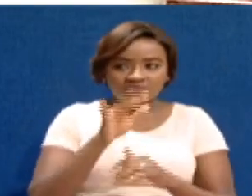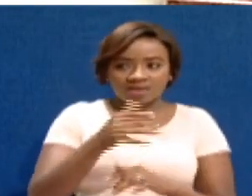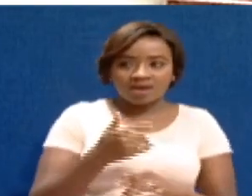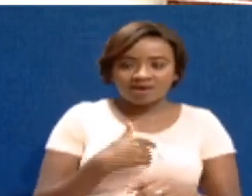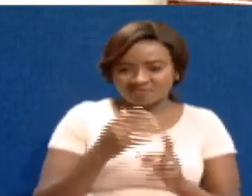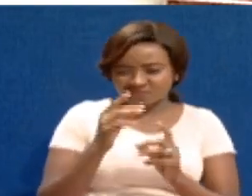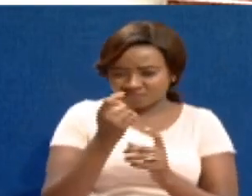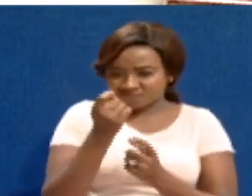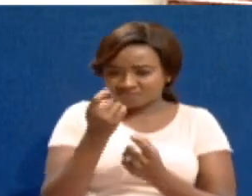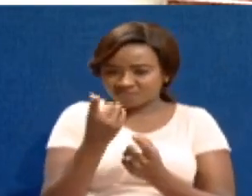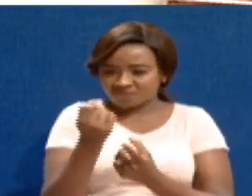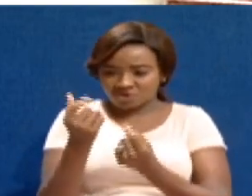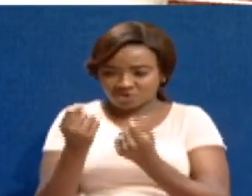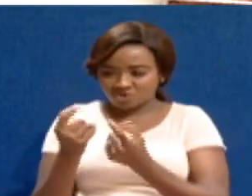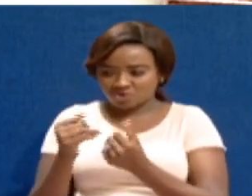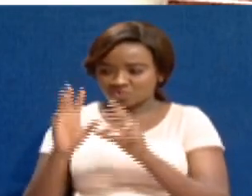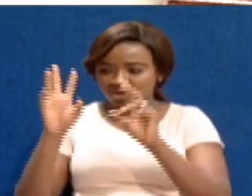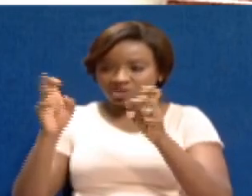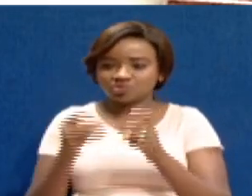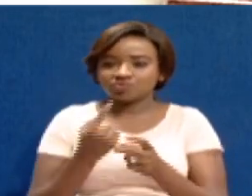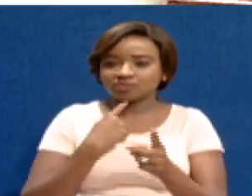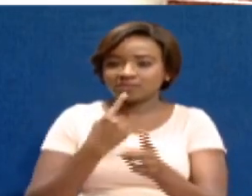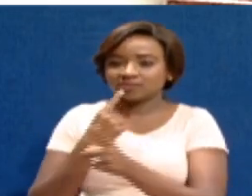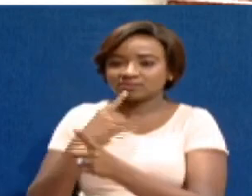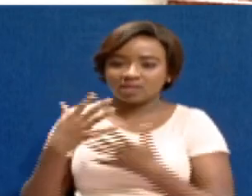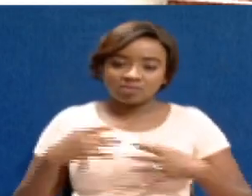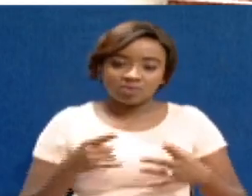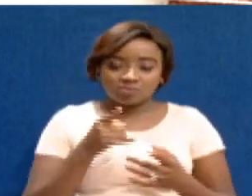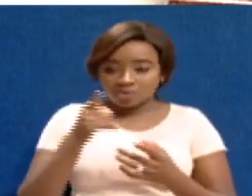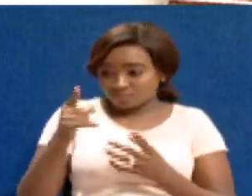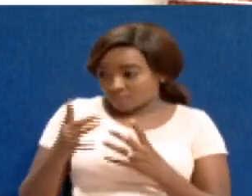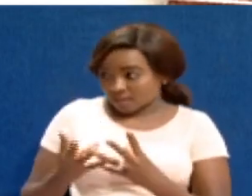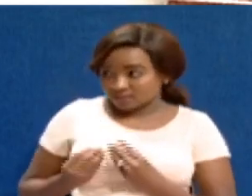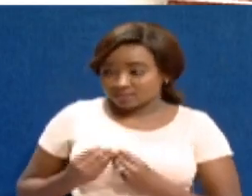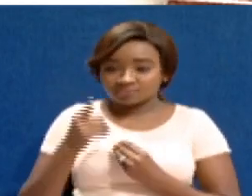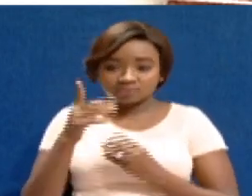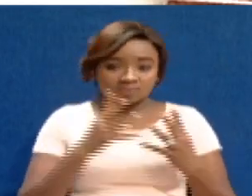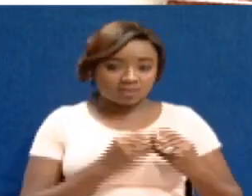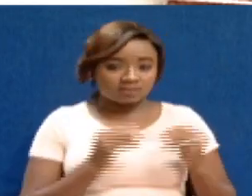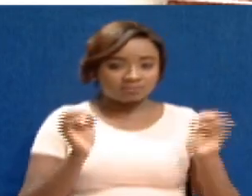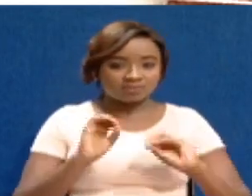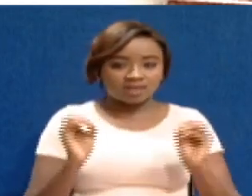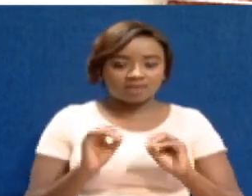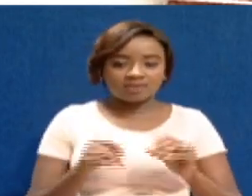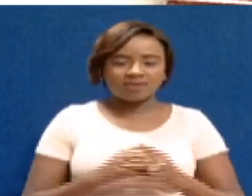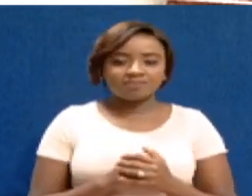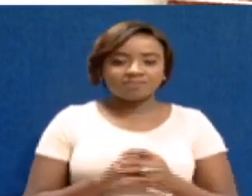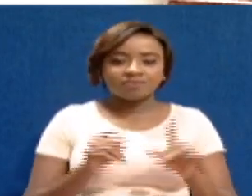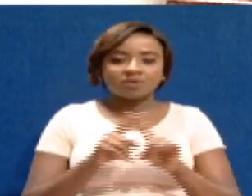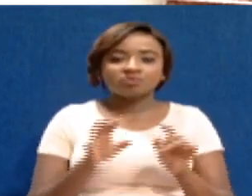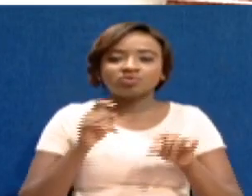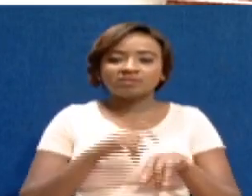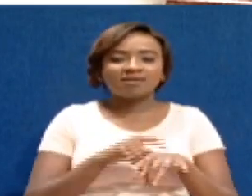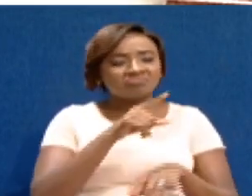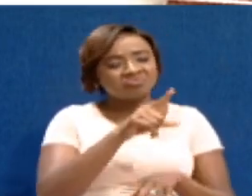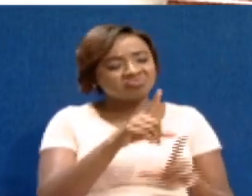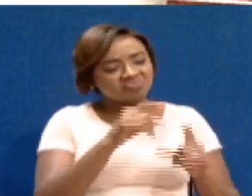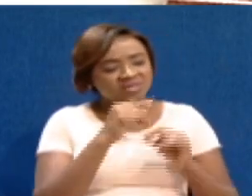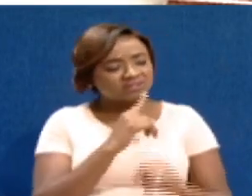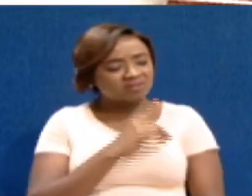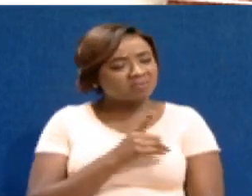people and say, this is not acceptable or that's acceptable. When you say the train has left the station, there's